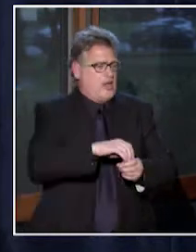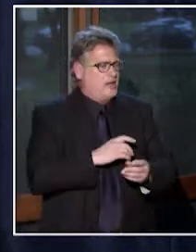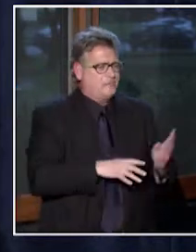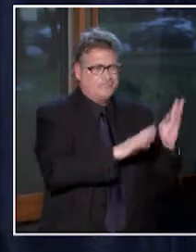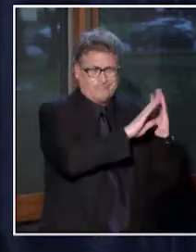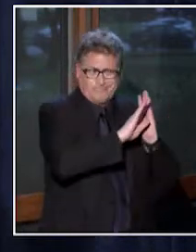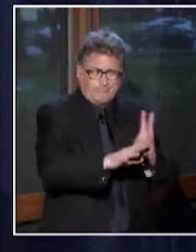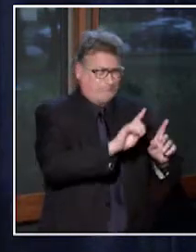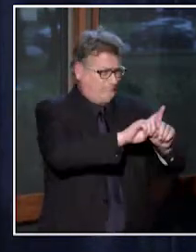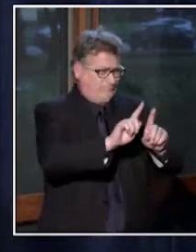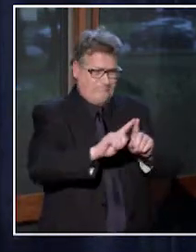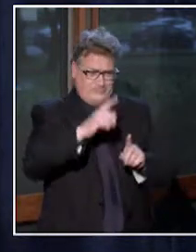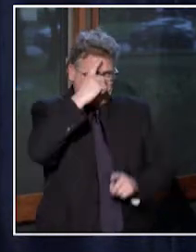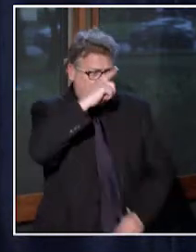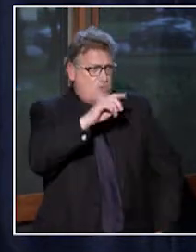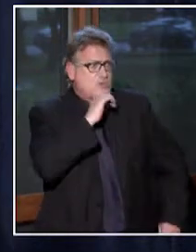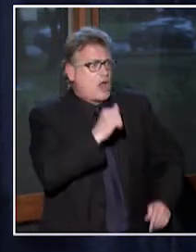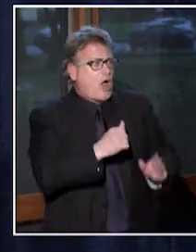of for